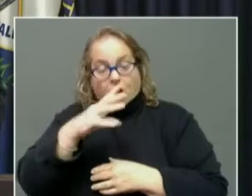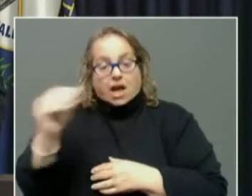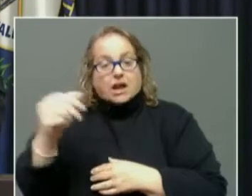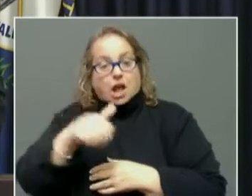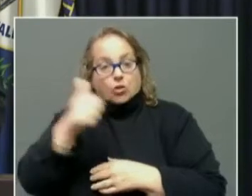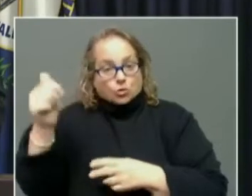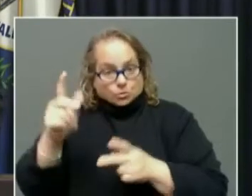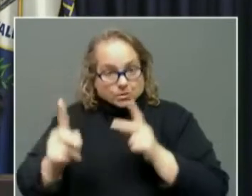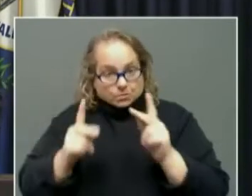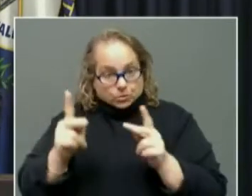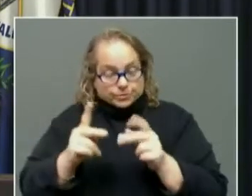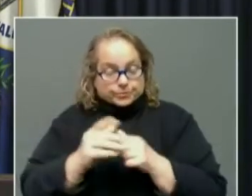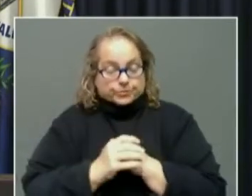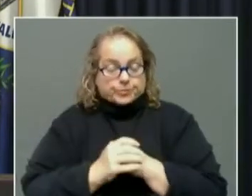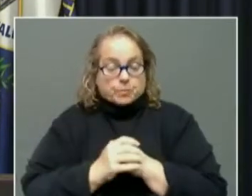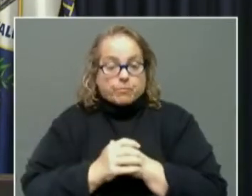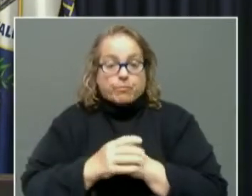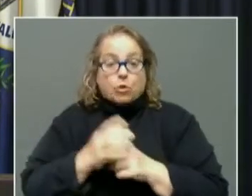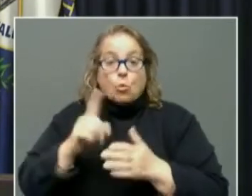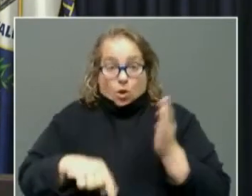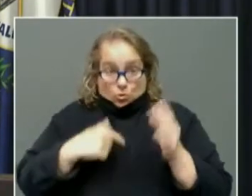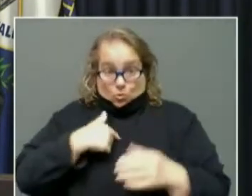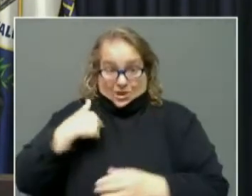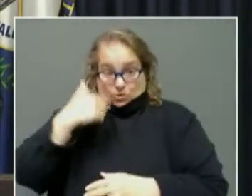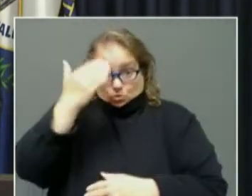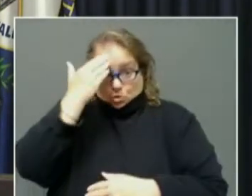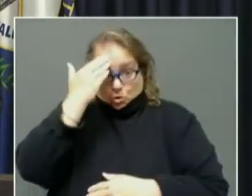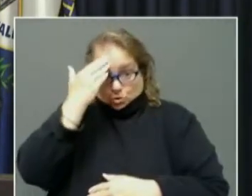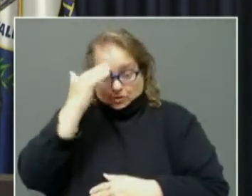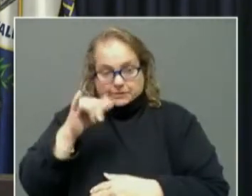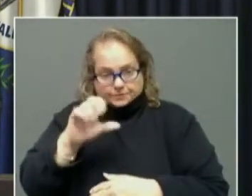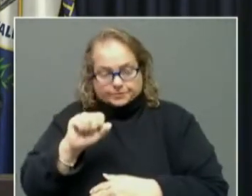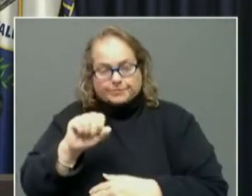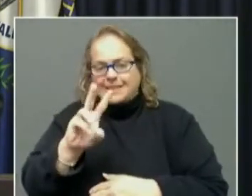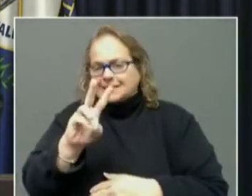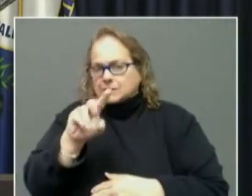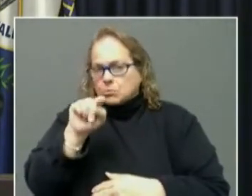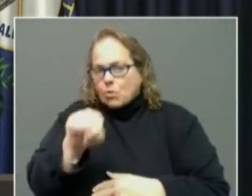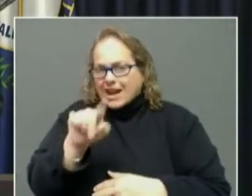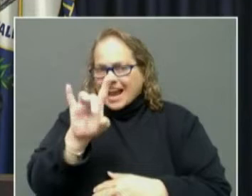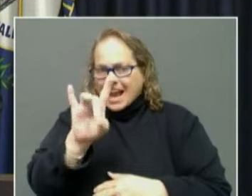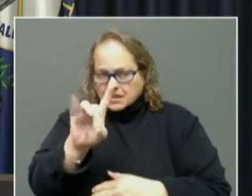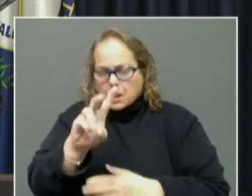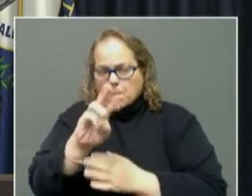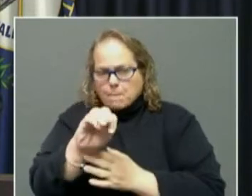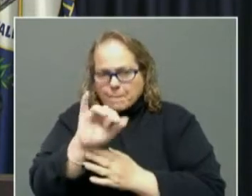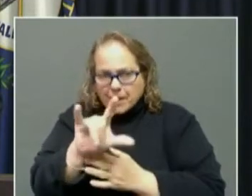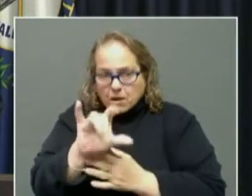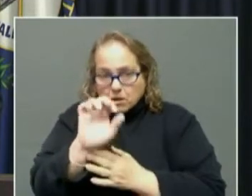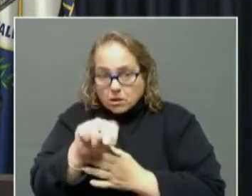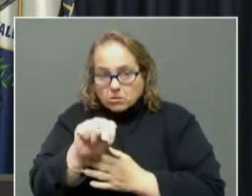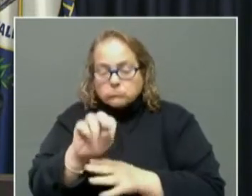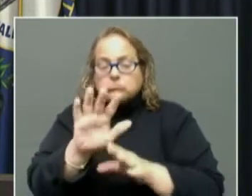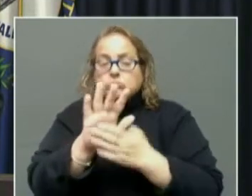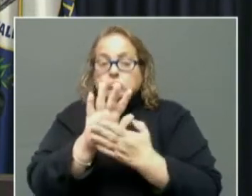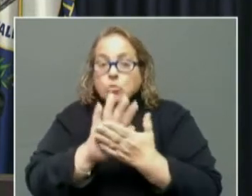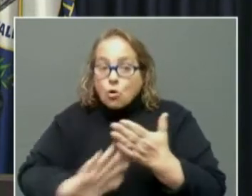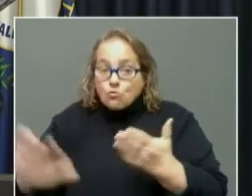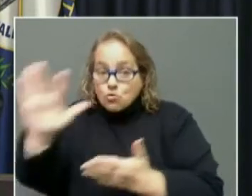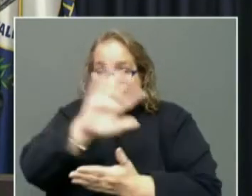is what we know. There have been 6.8 million overall